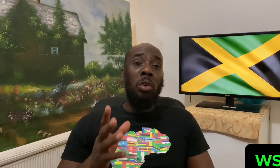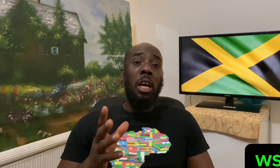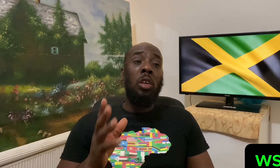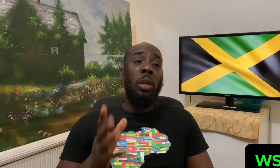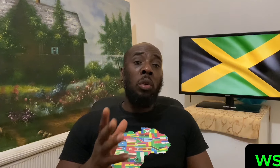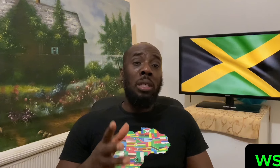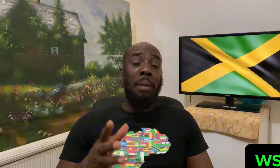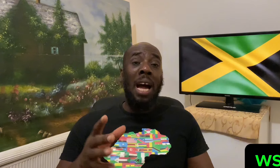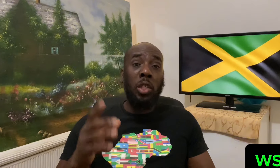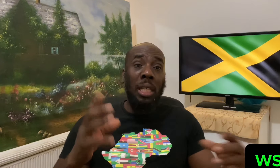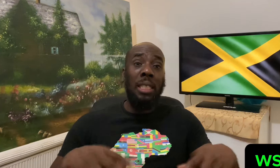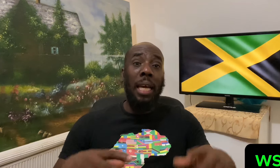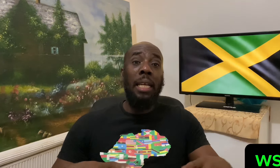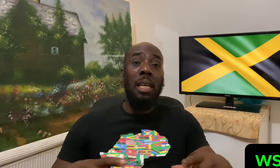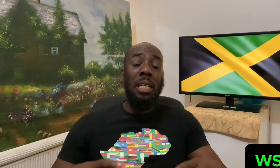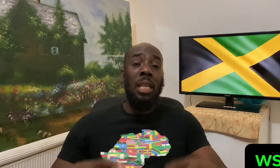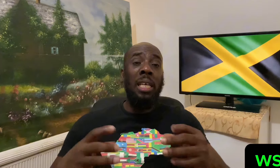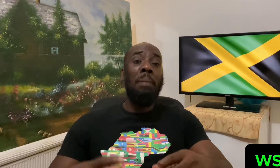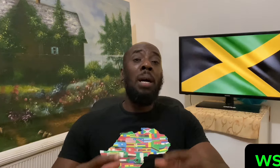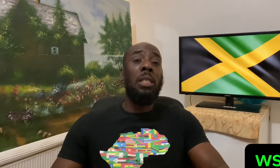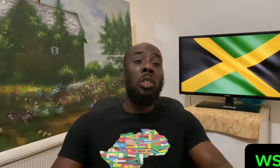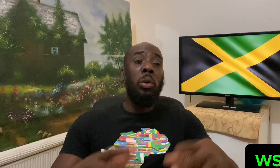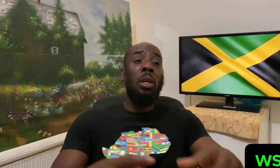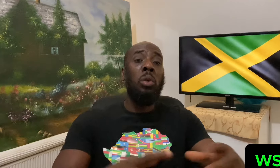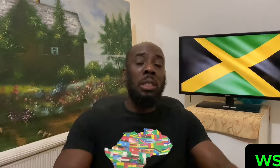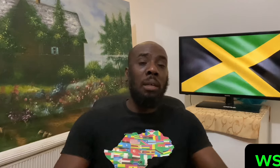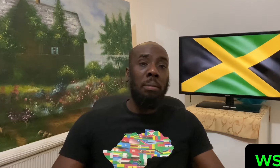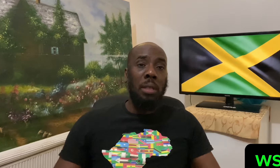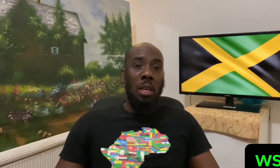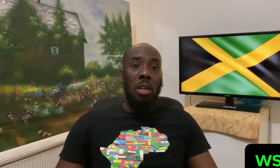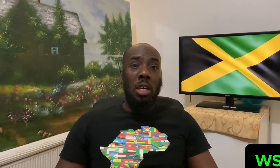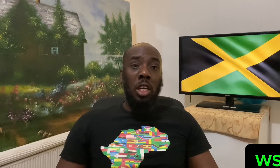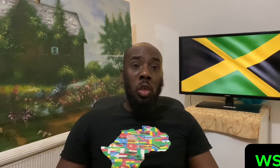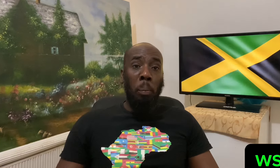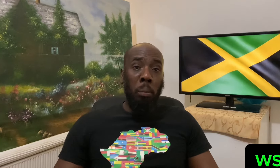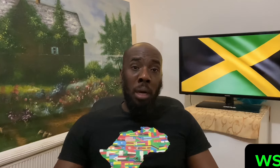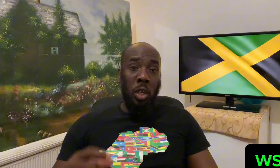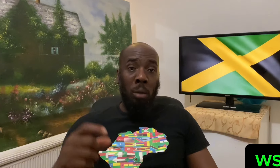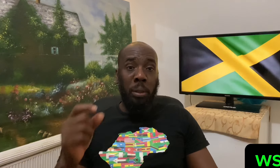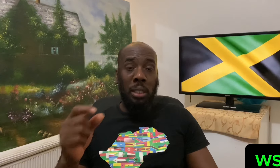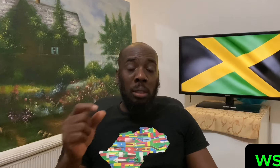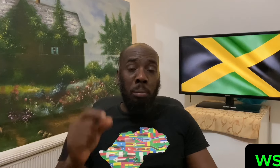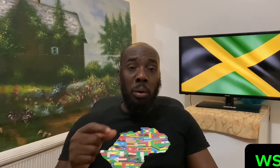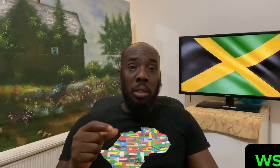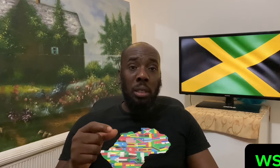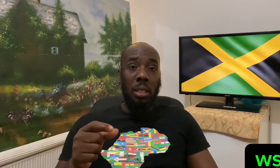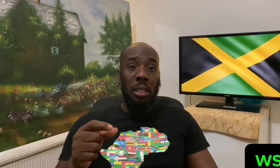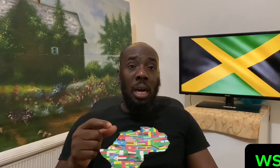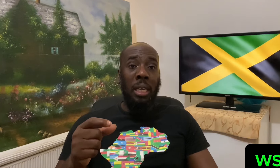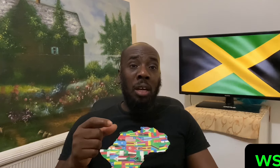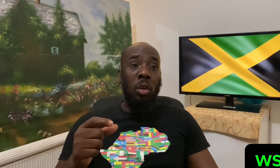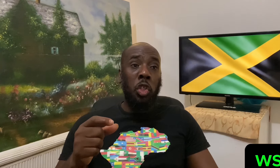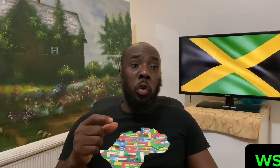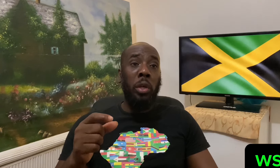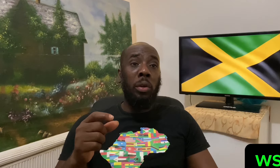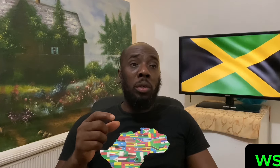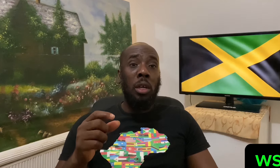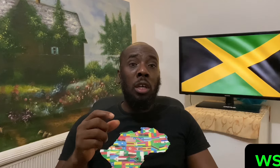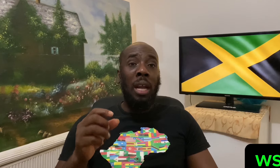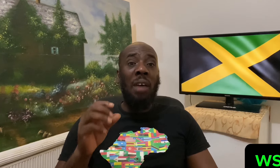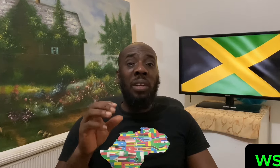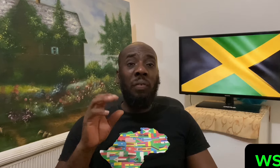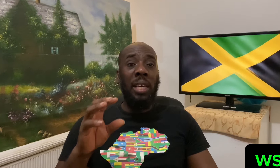and say, oh, they're doing a good job. They're actually saying the DA party is doing a good job. You put back your oppressors in power, and they're going to show